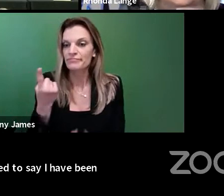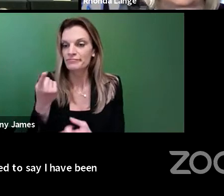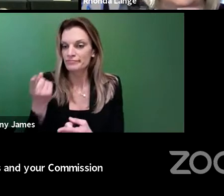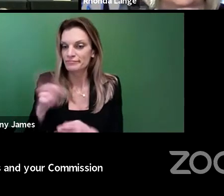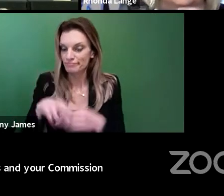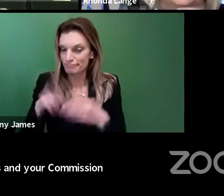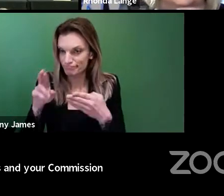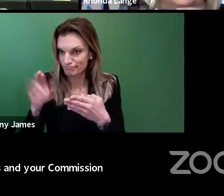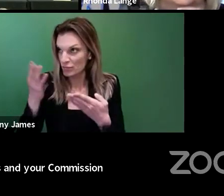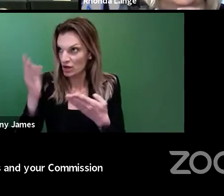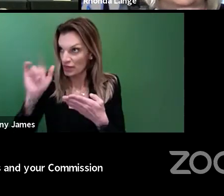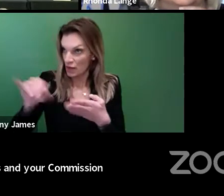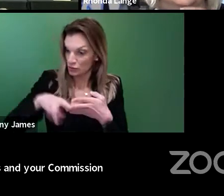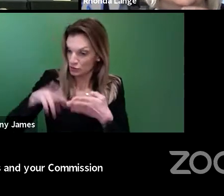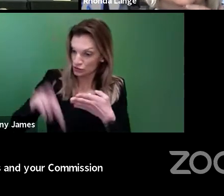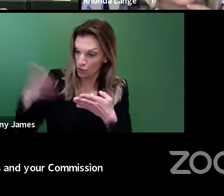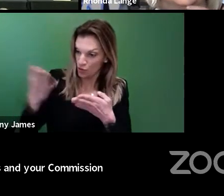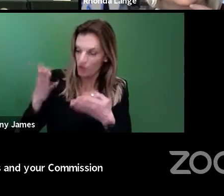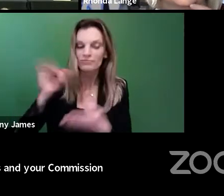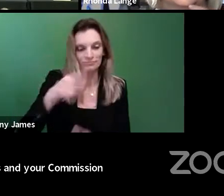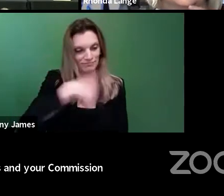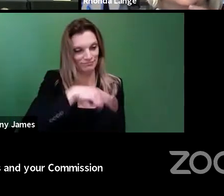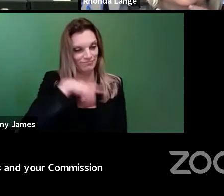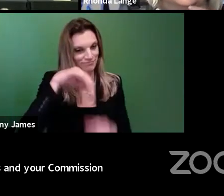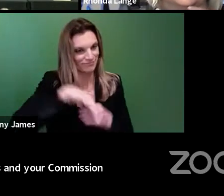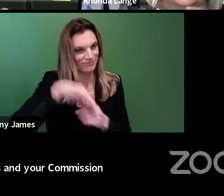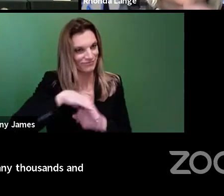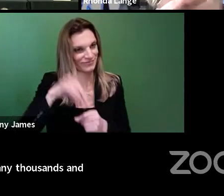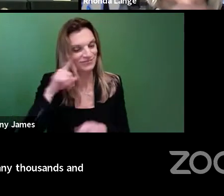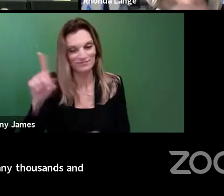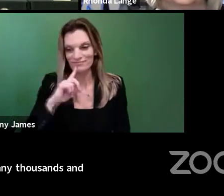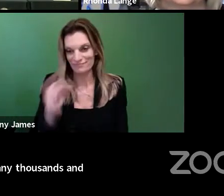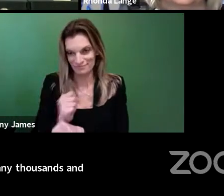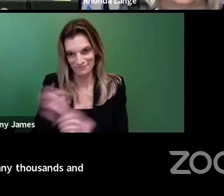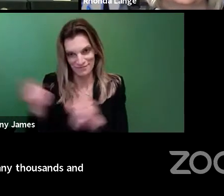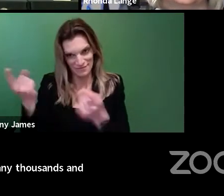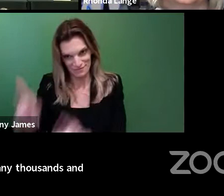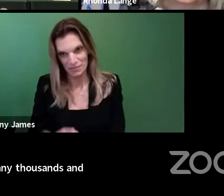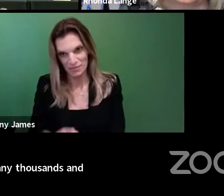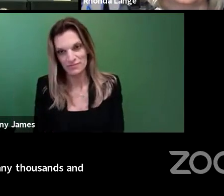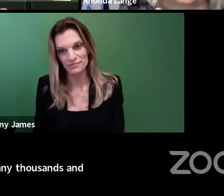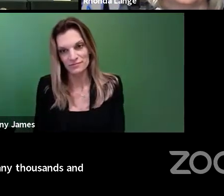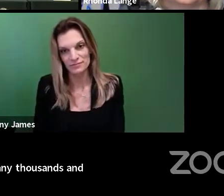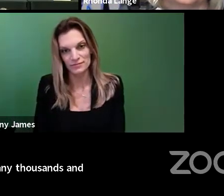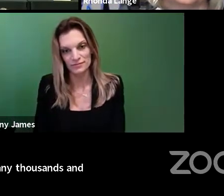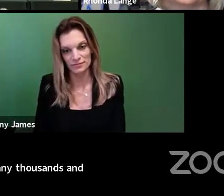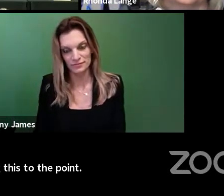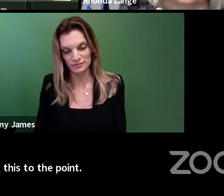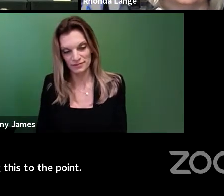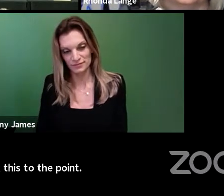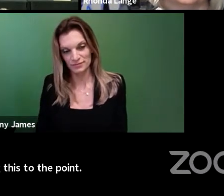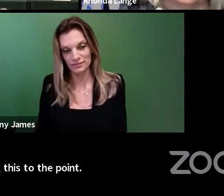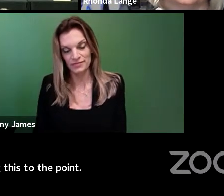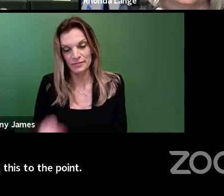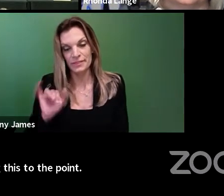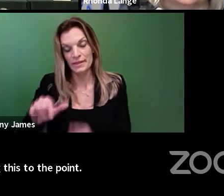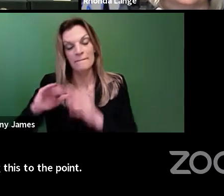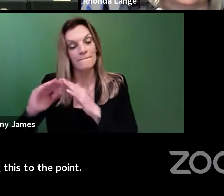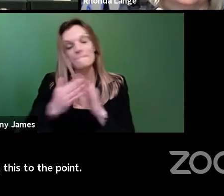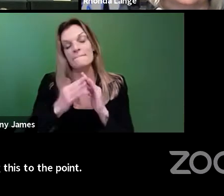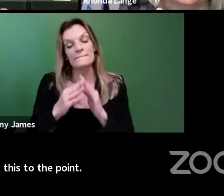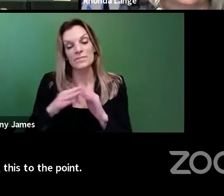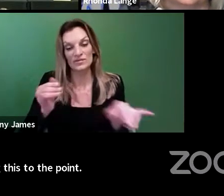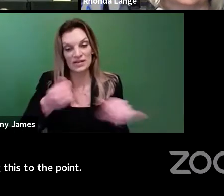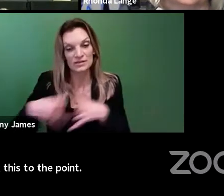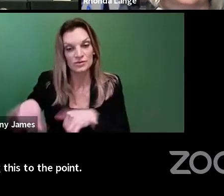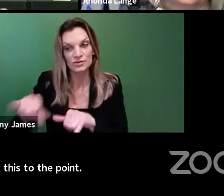many thousands and thousands of people to bring this to the point. I'm not going to get into communities of